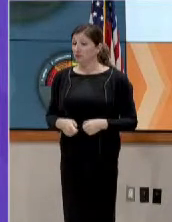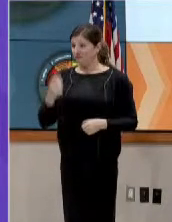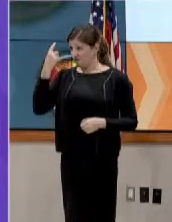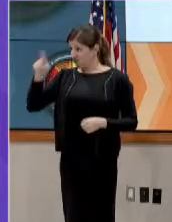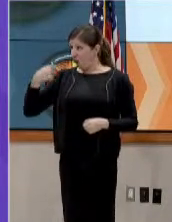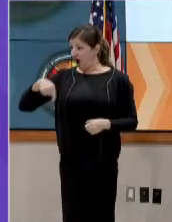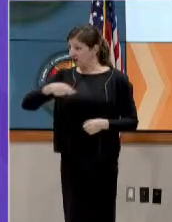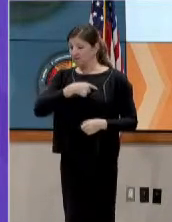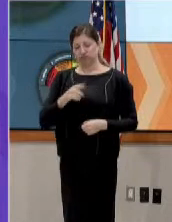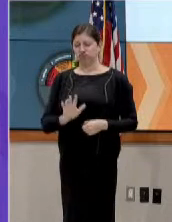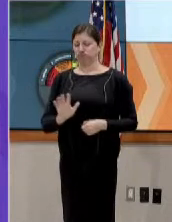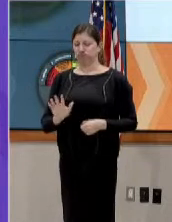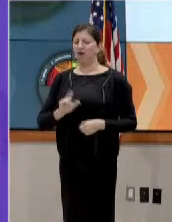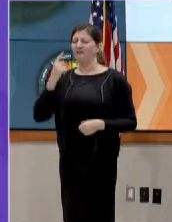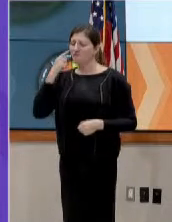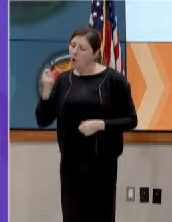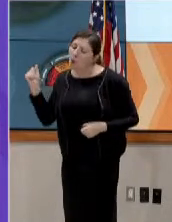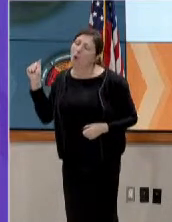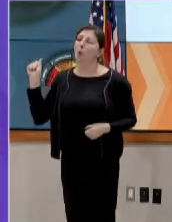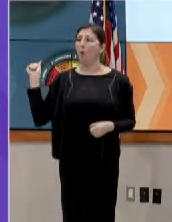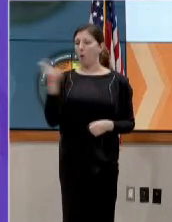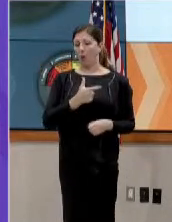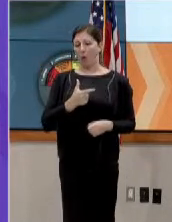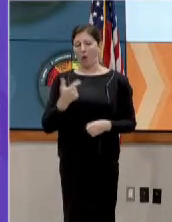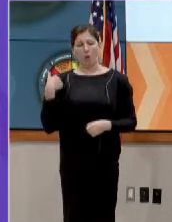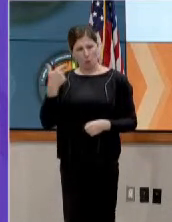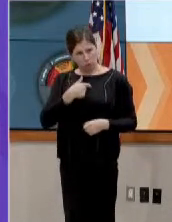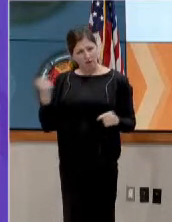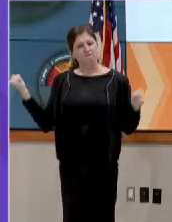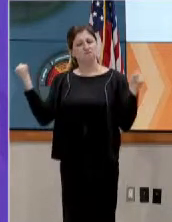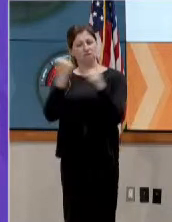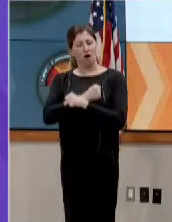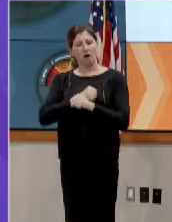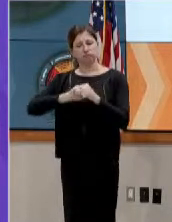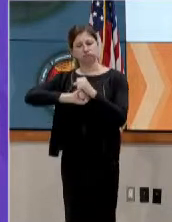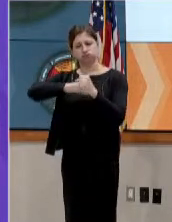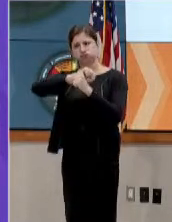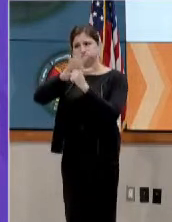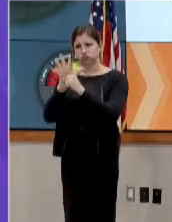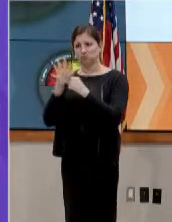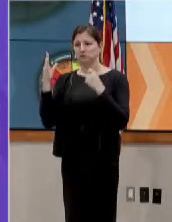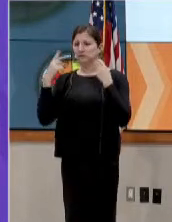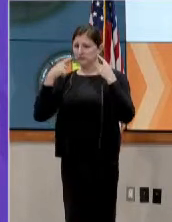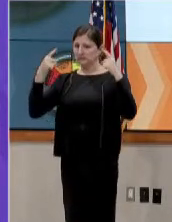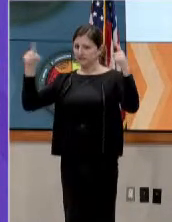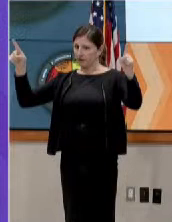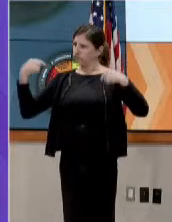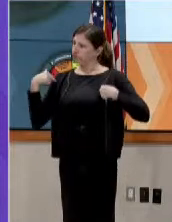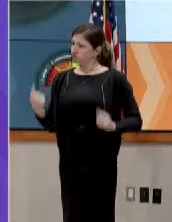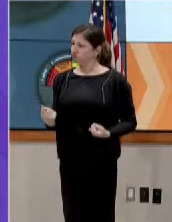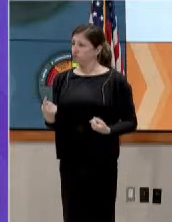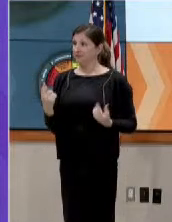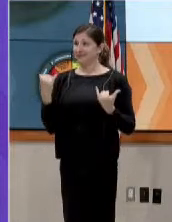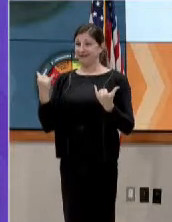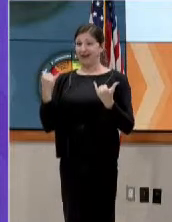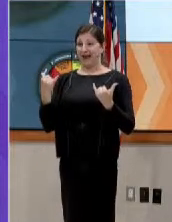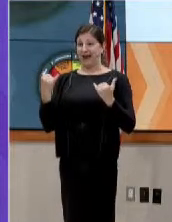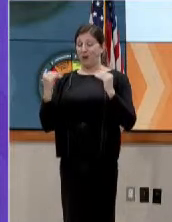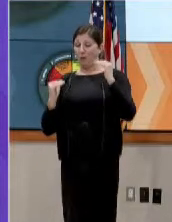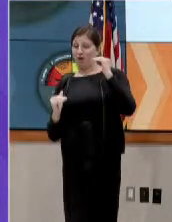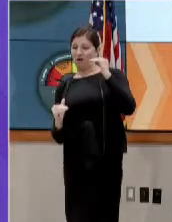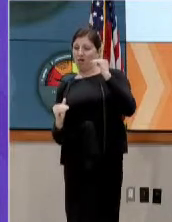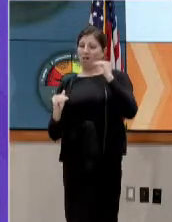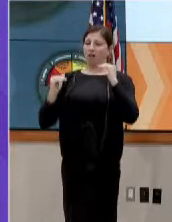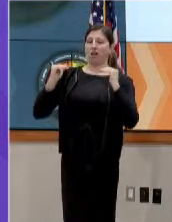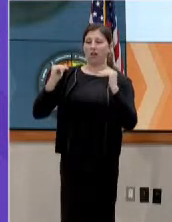of us, but because of all of us. We have fought this pandemic successfully. But we are now at a different